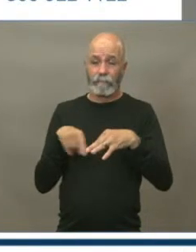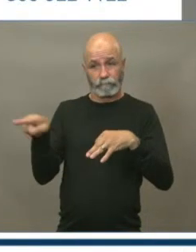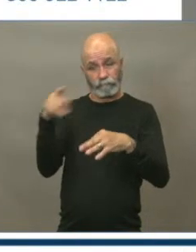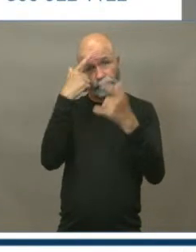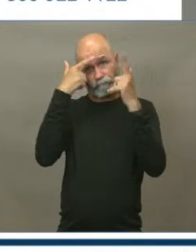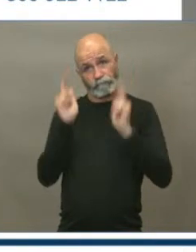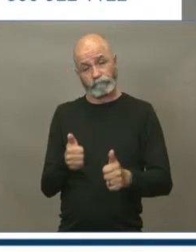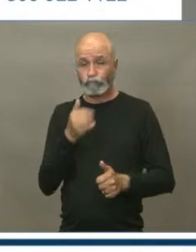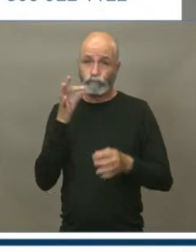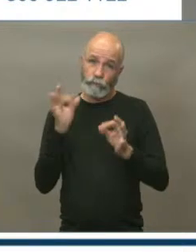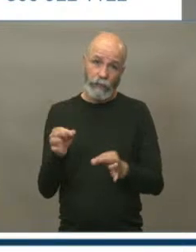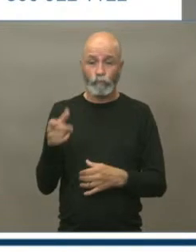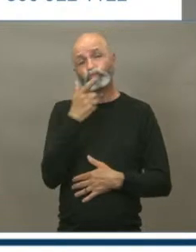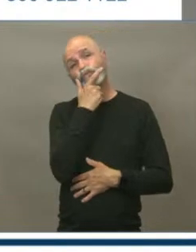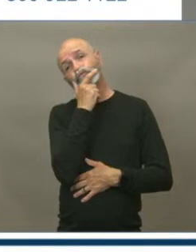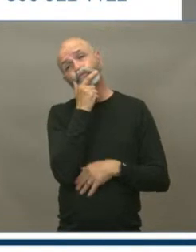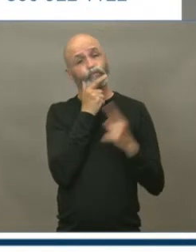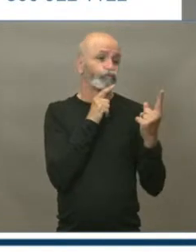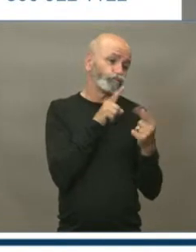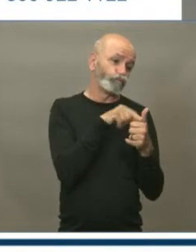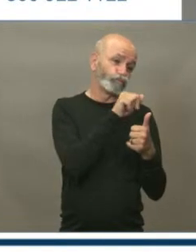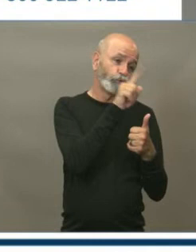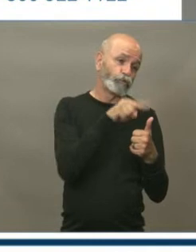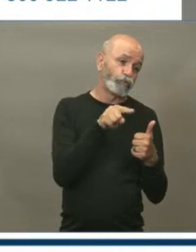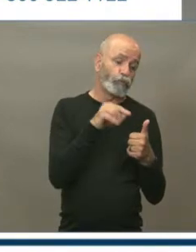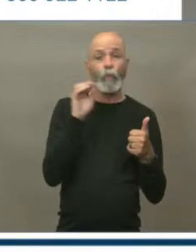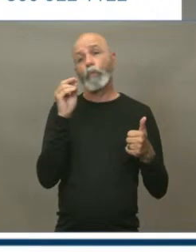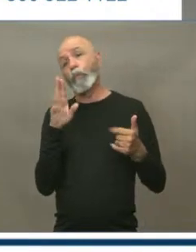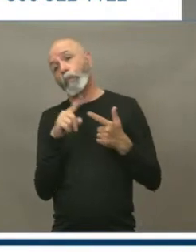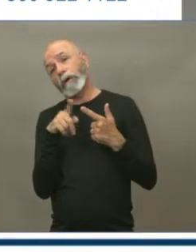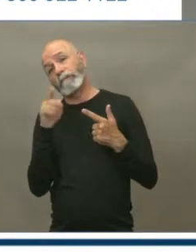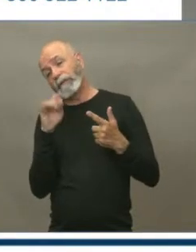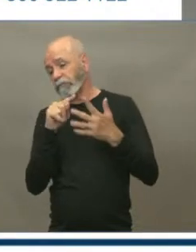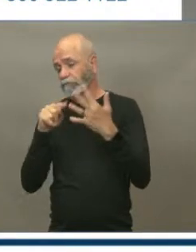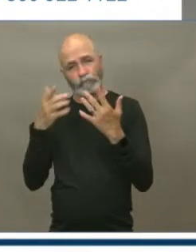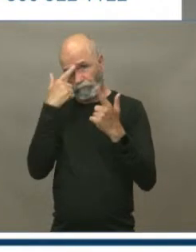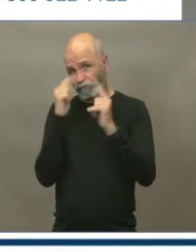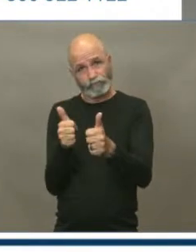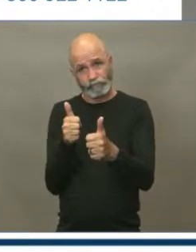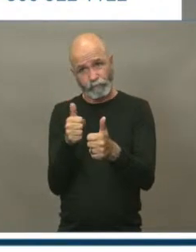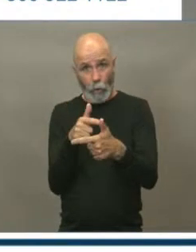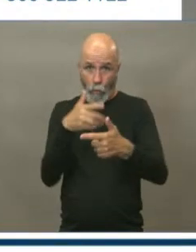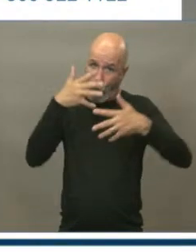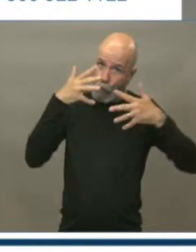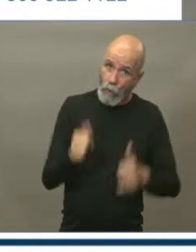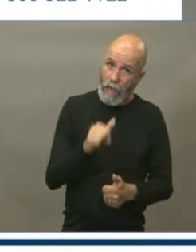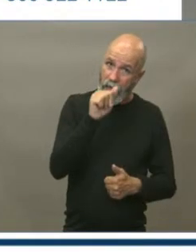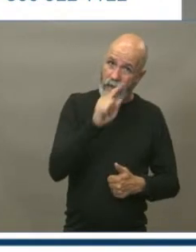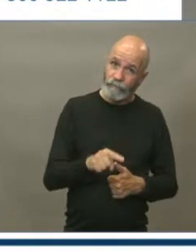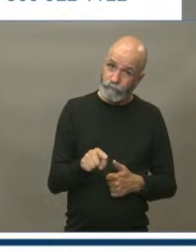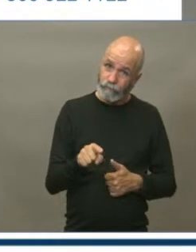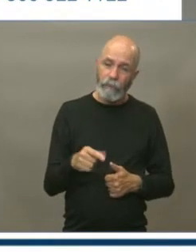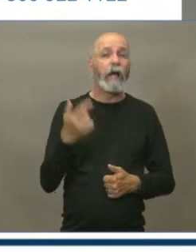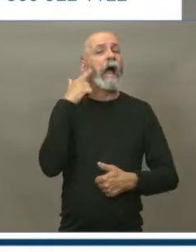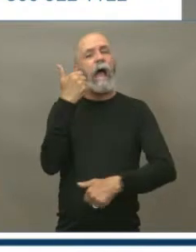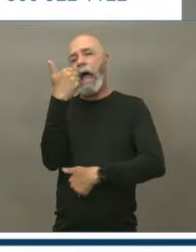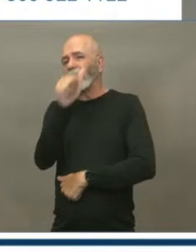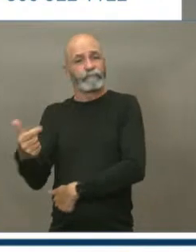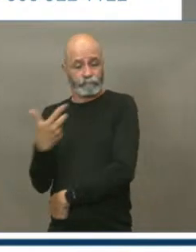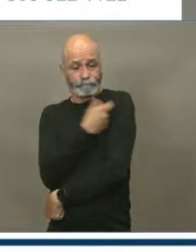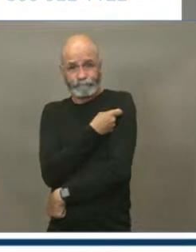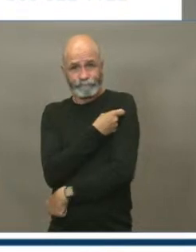considering the risks and benefits. And that is always a priority for anyone getting vaccinated with any vaccine product in Nova